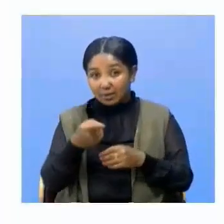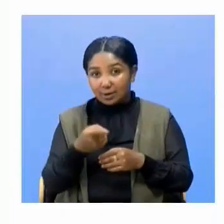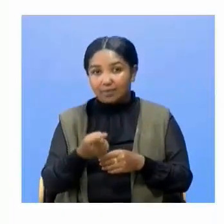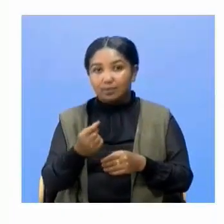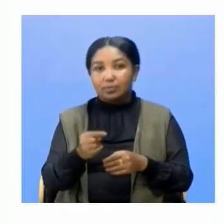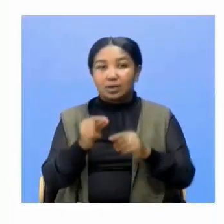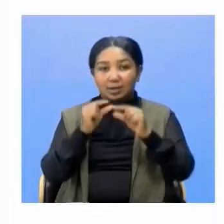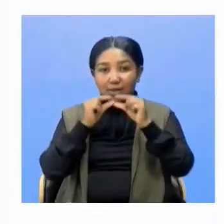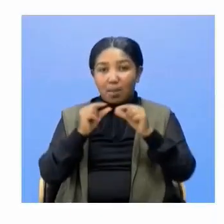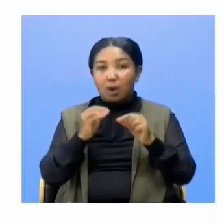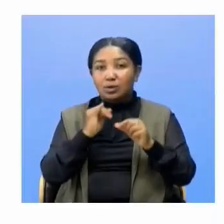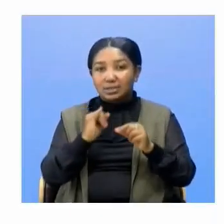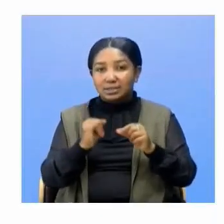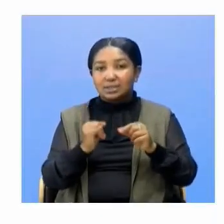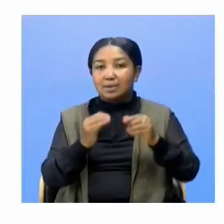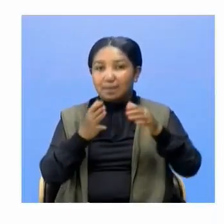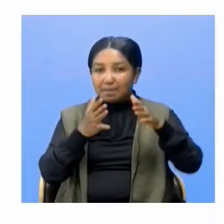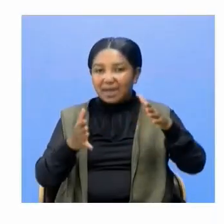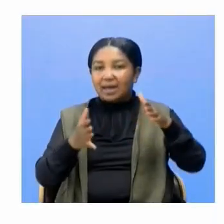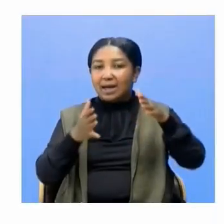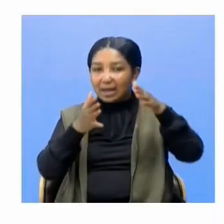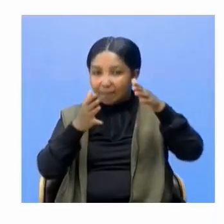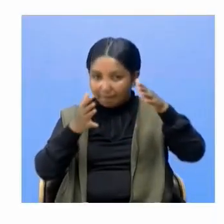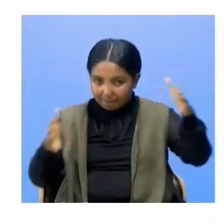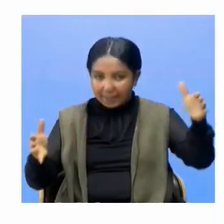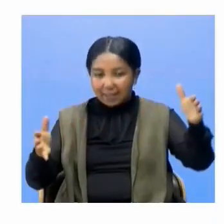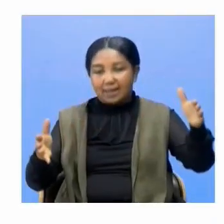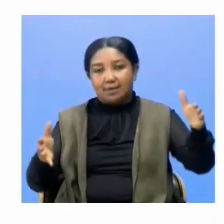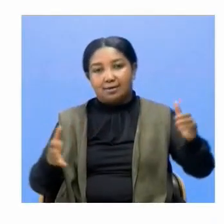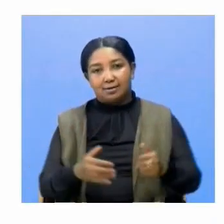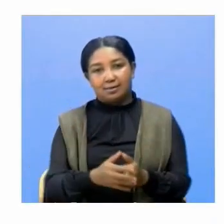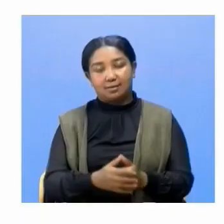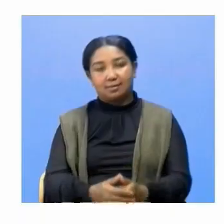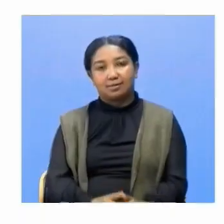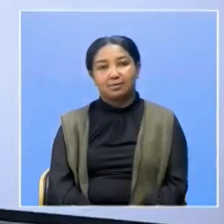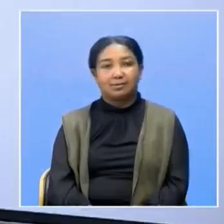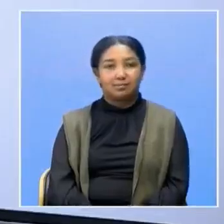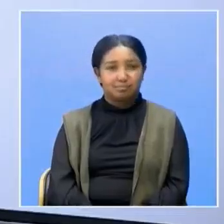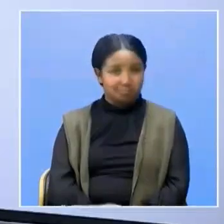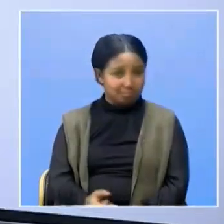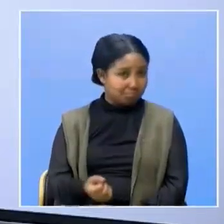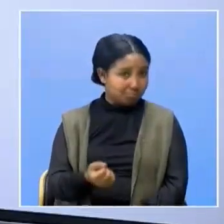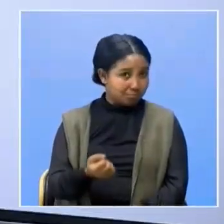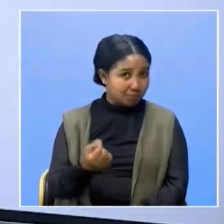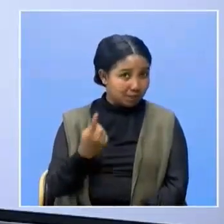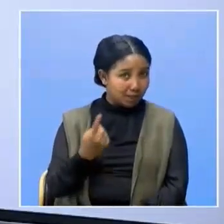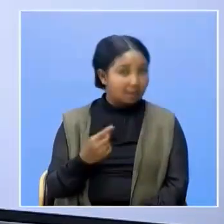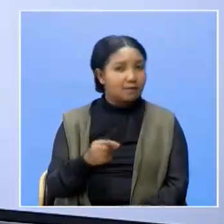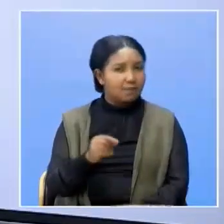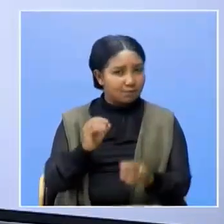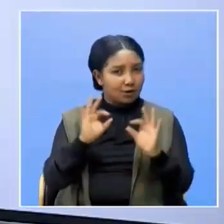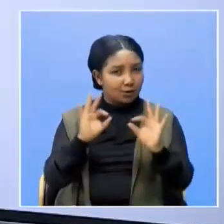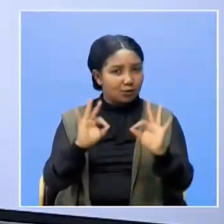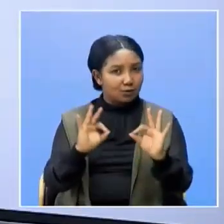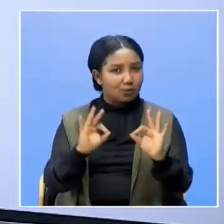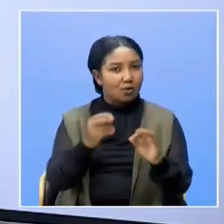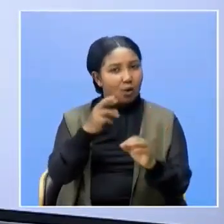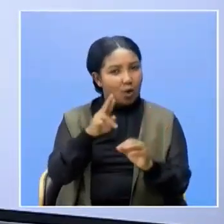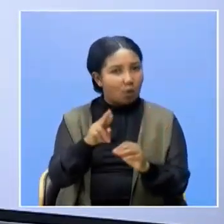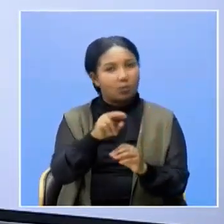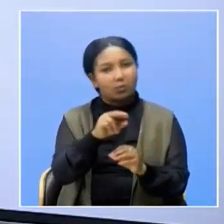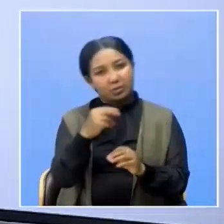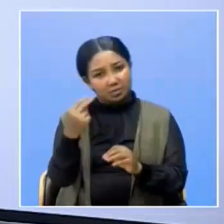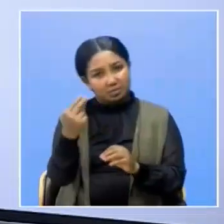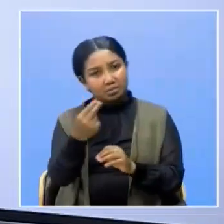The balloon is getting bigger and bigger. Yes? Very good. Or let us